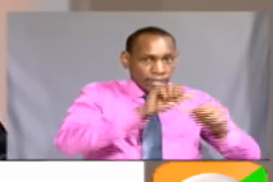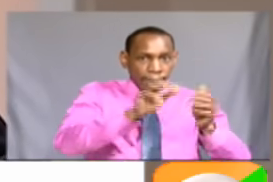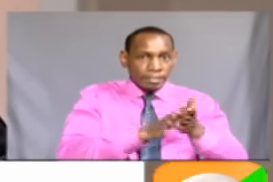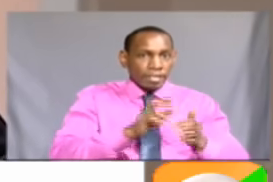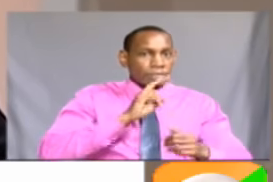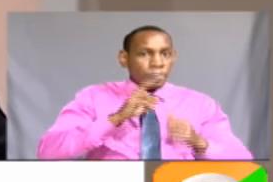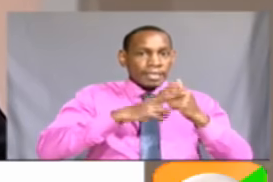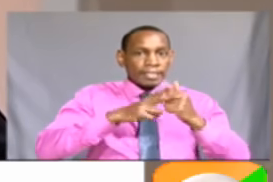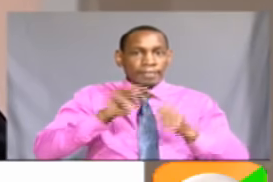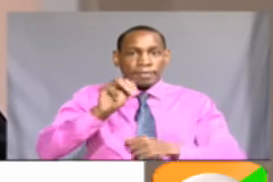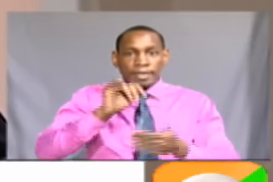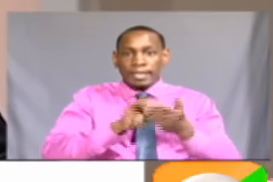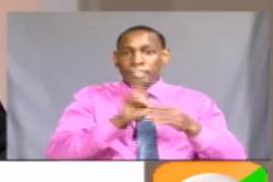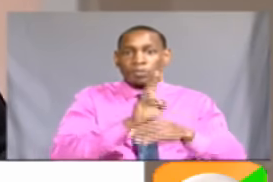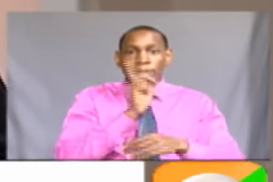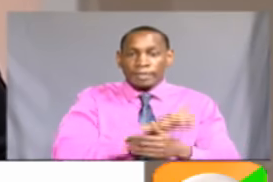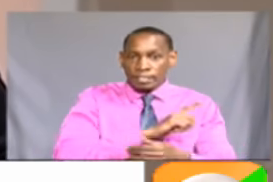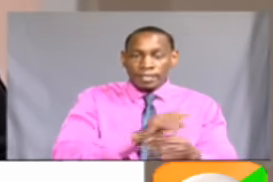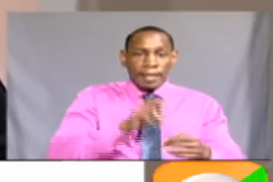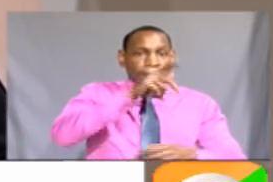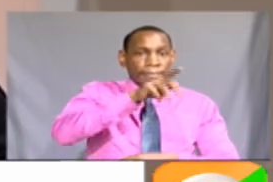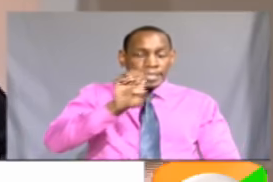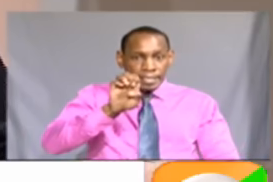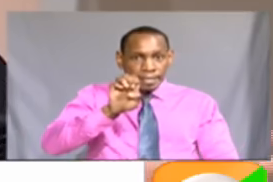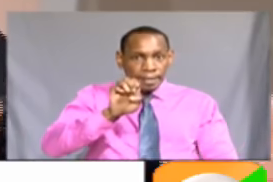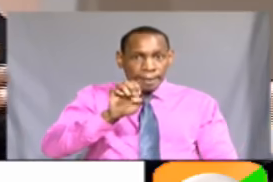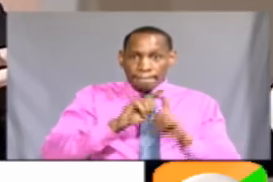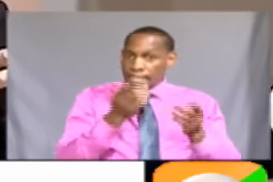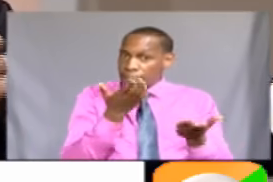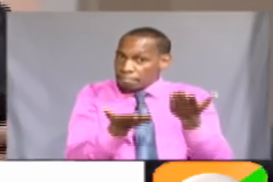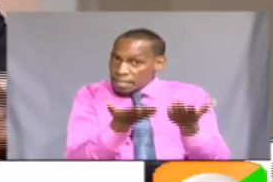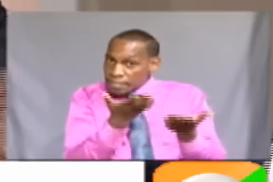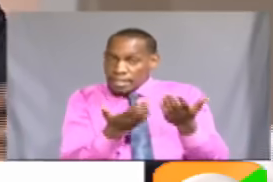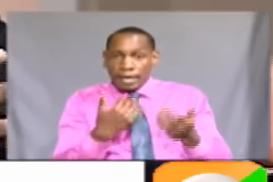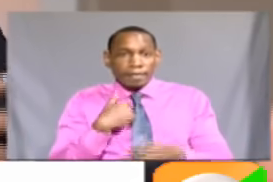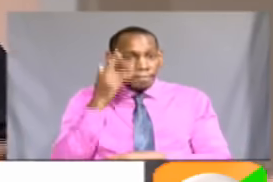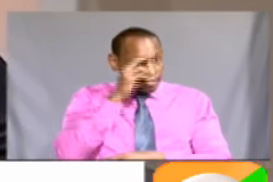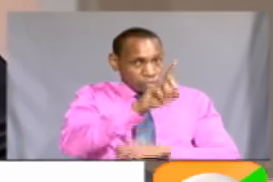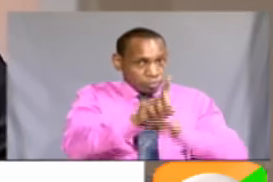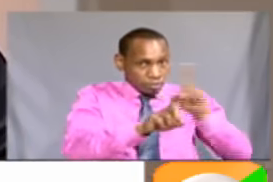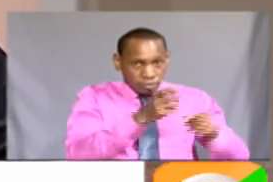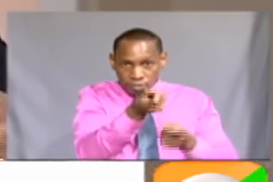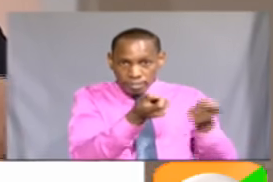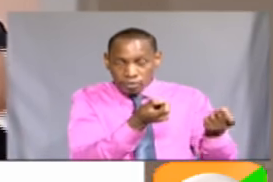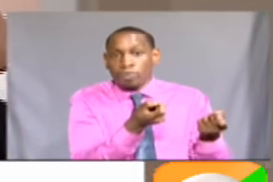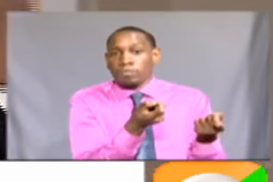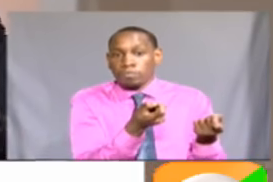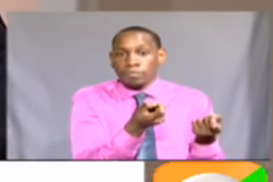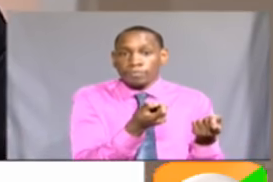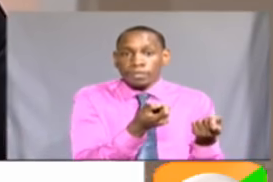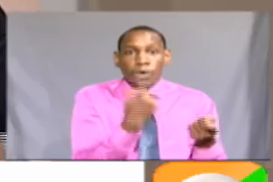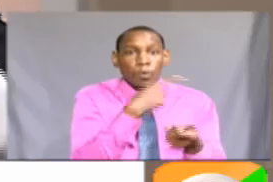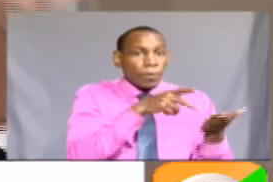277 million shillings that has been spent on PPEs, but probably there are reasons to ask a few questions and as to